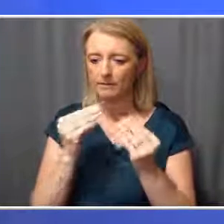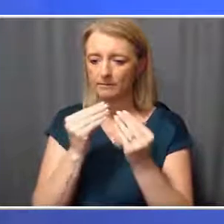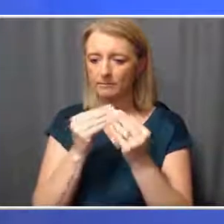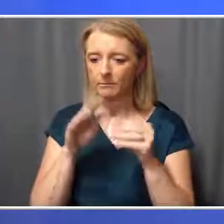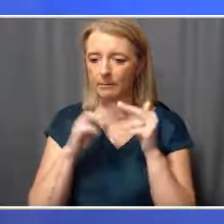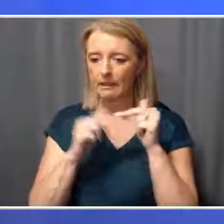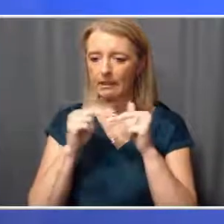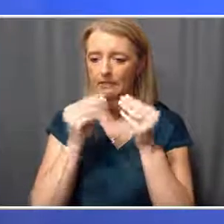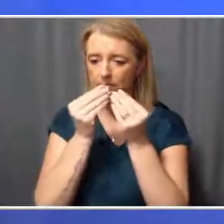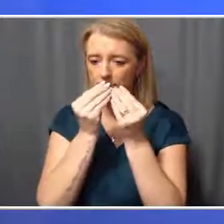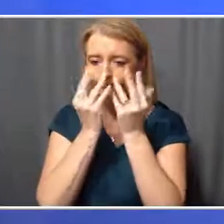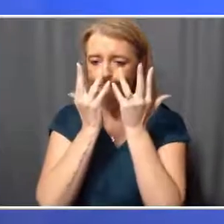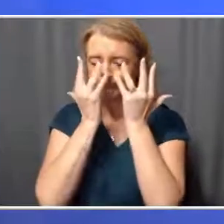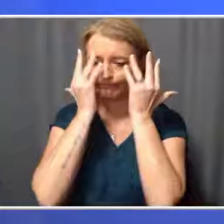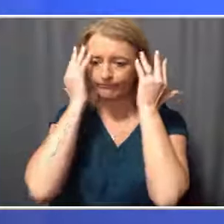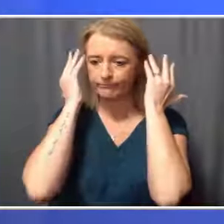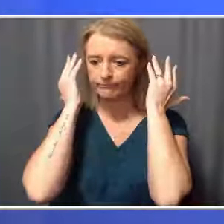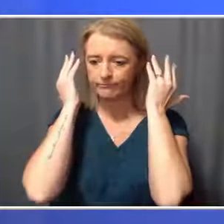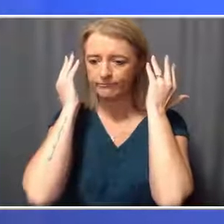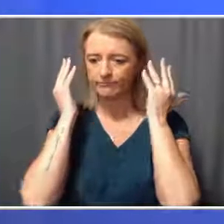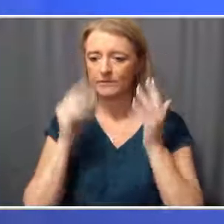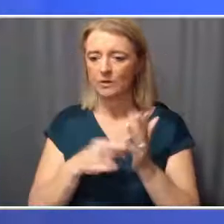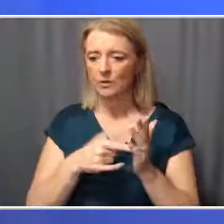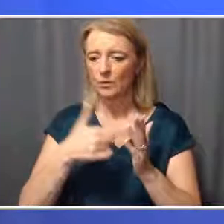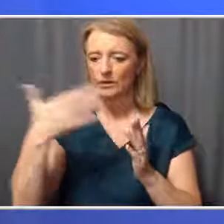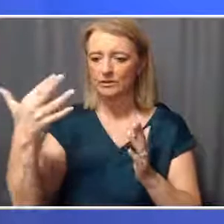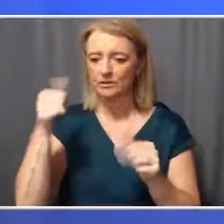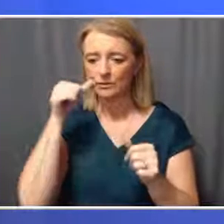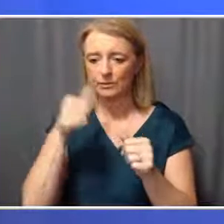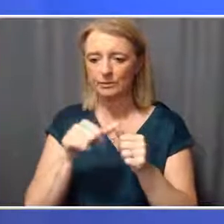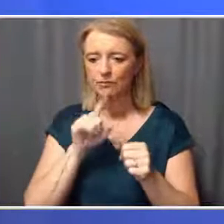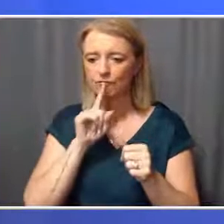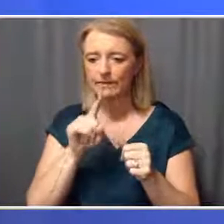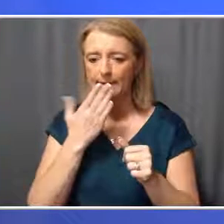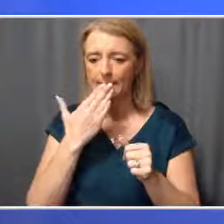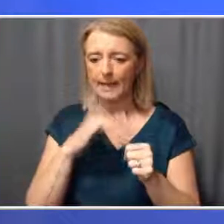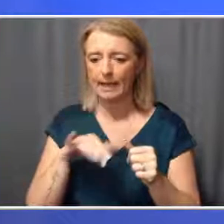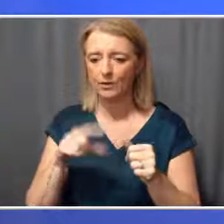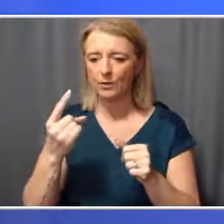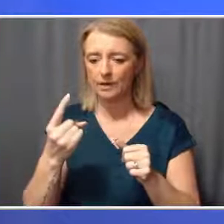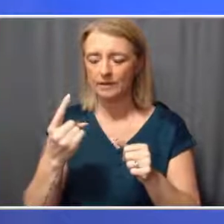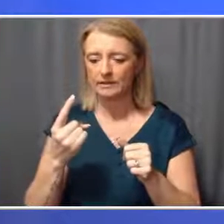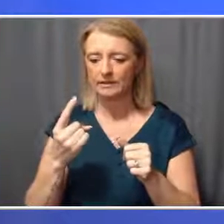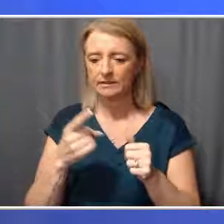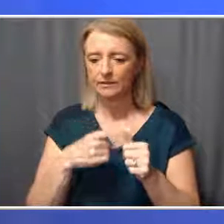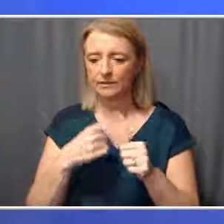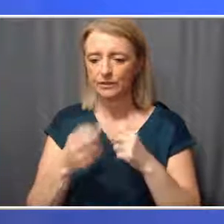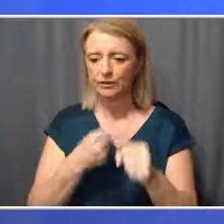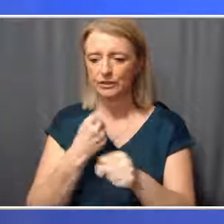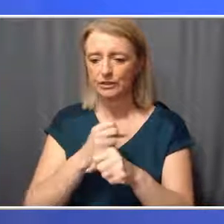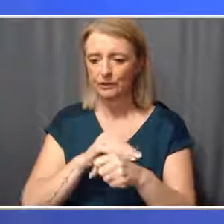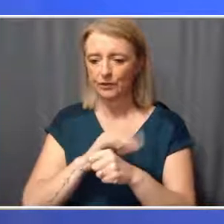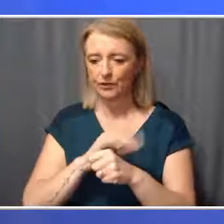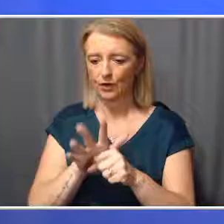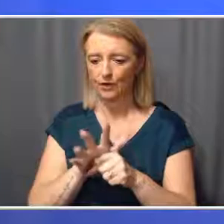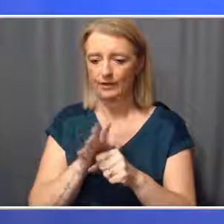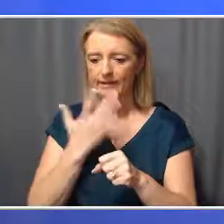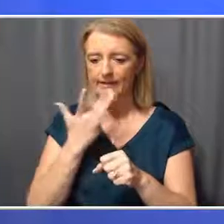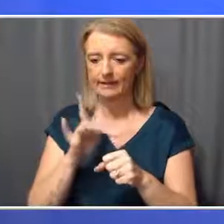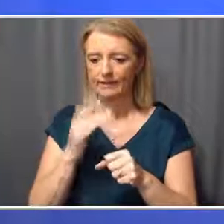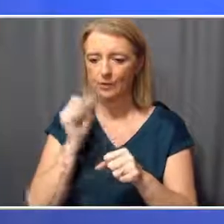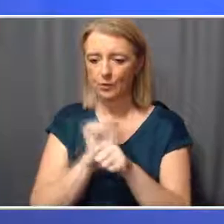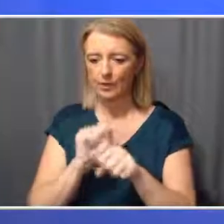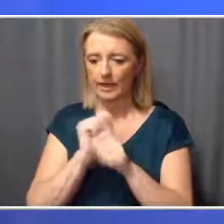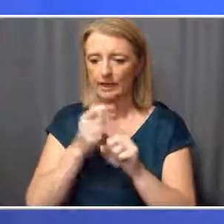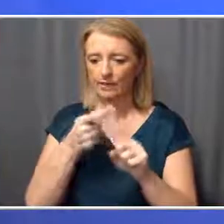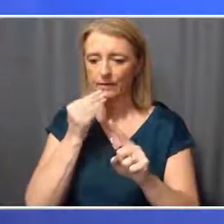internet devices to try and feel better. Yeah, that sounds horrible. But when you describe what's a bad day and what's the day